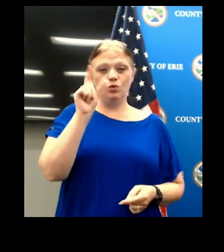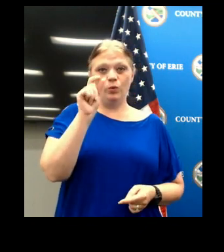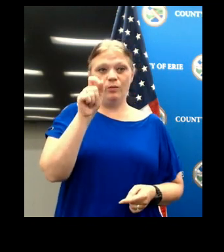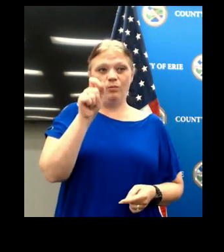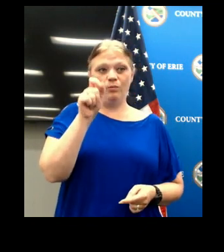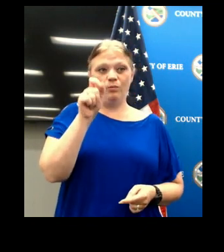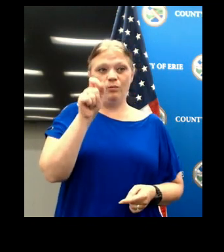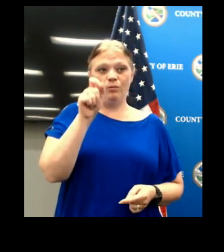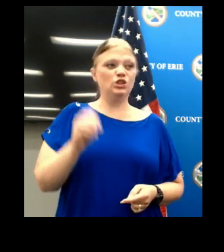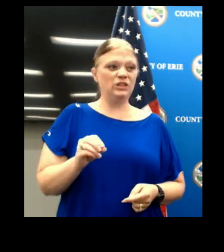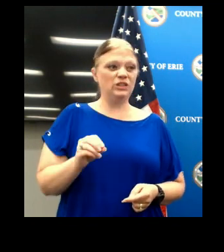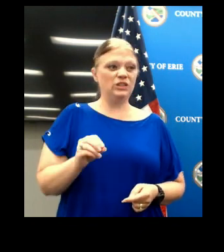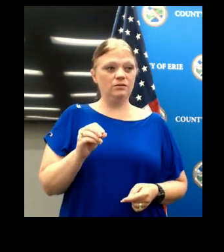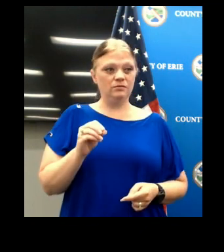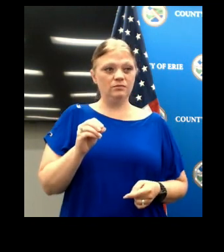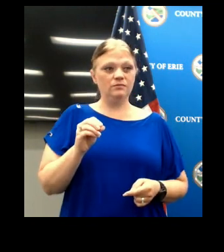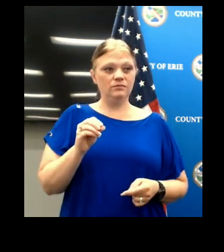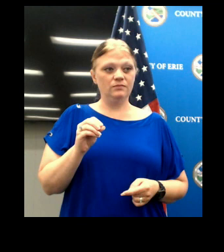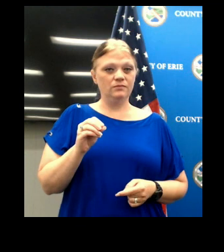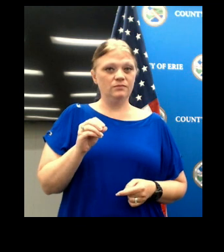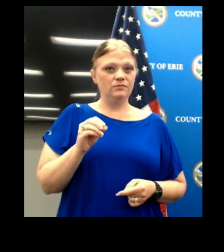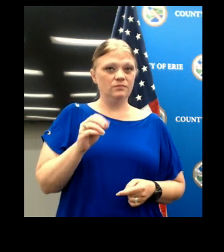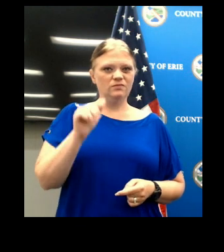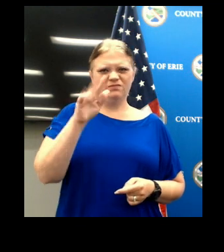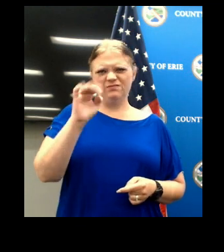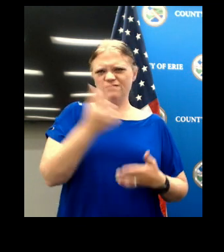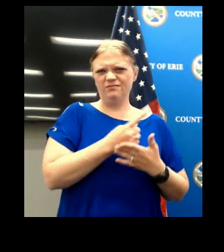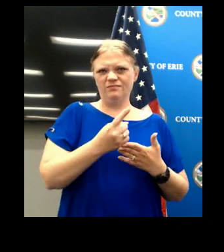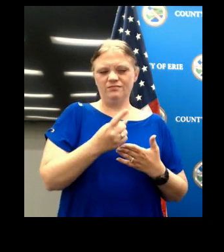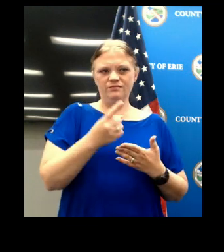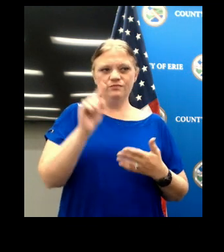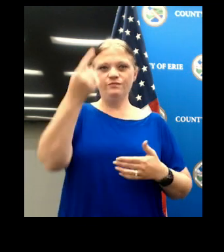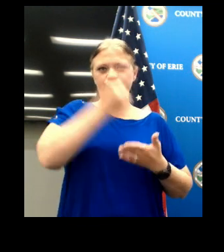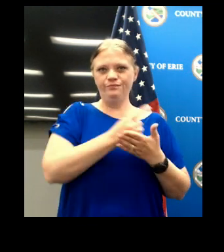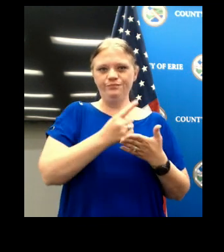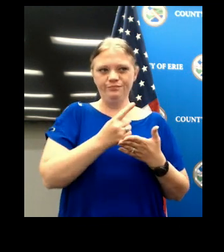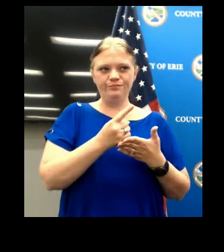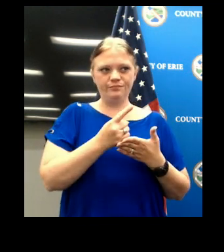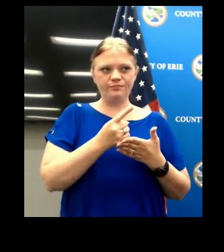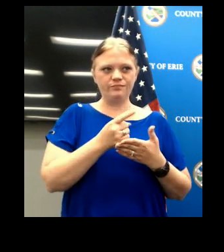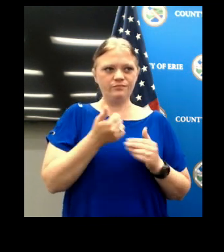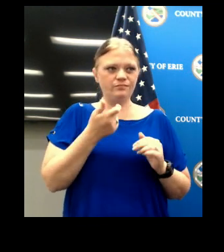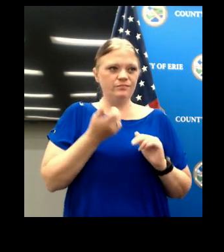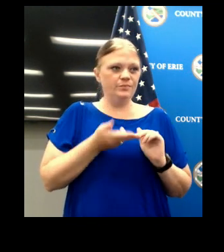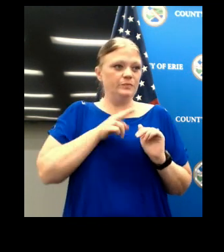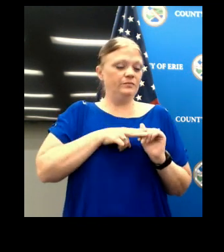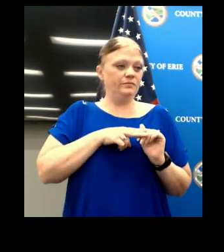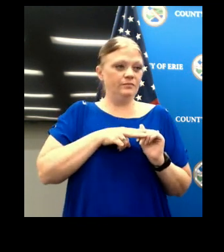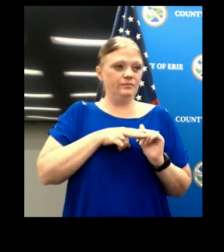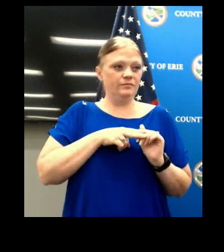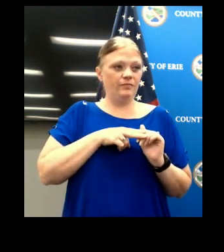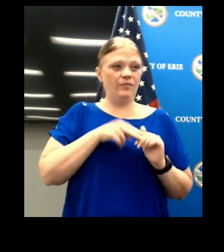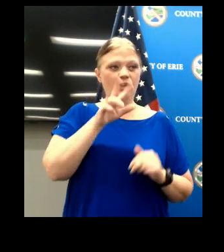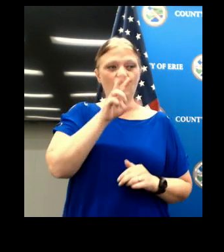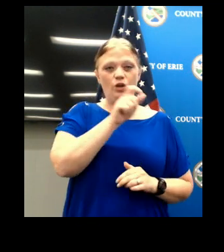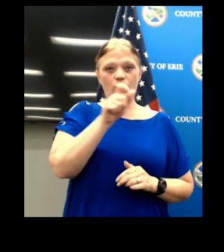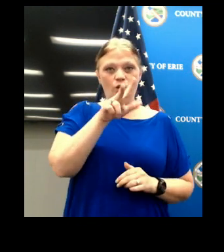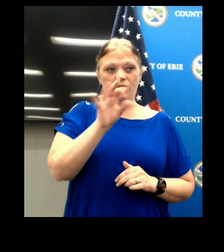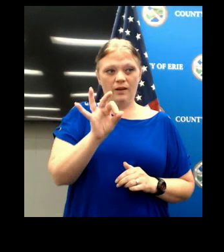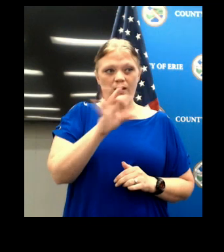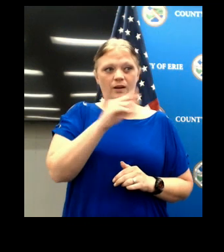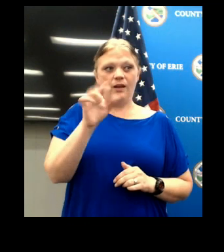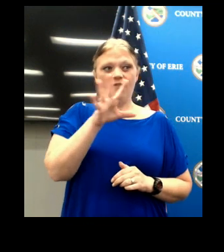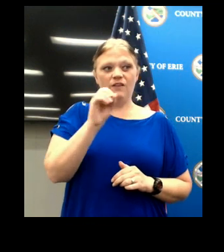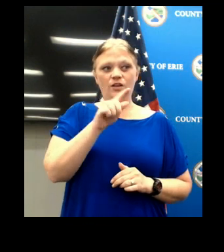week ending August 1st. We did see a slight increase in the 30 to 39 year category, and we saw an increase in the 50 to 59 year category.